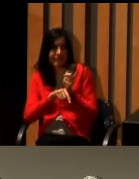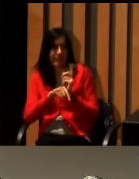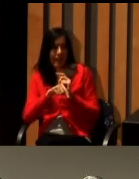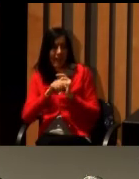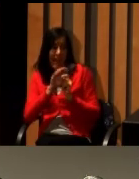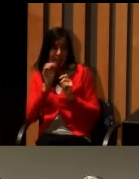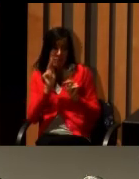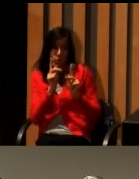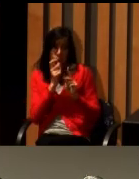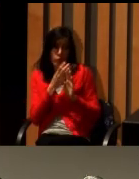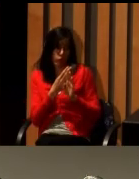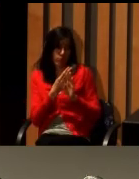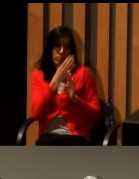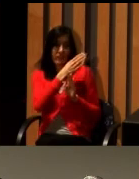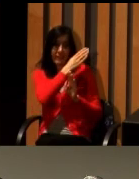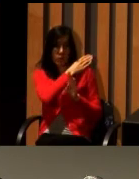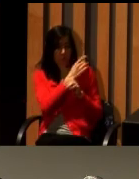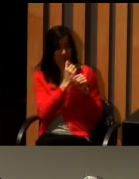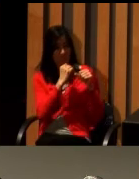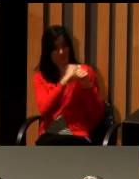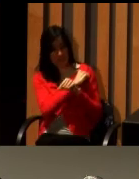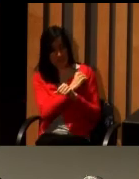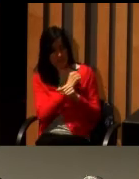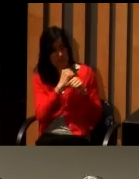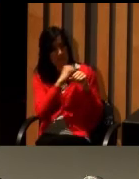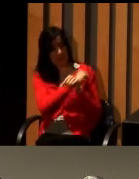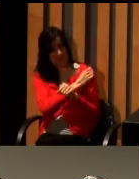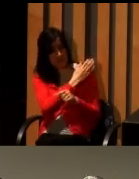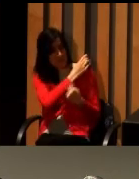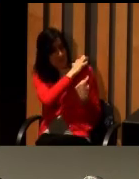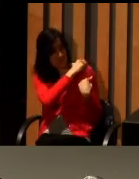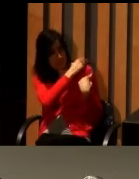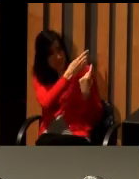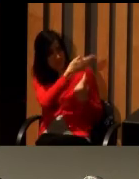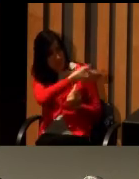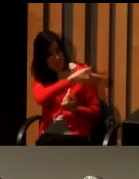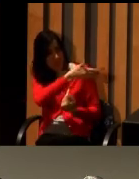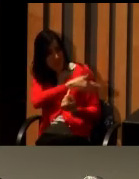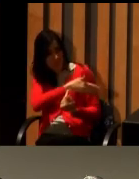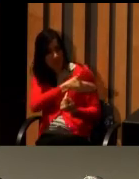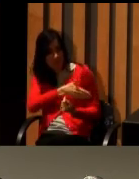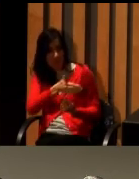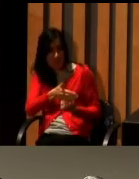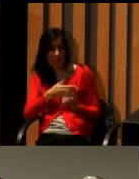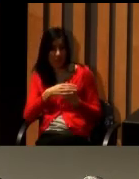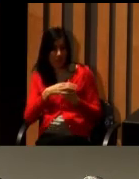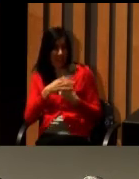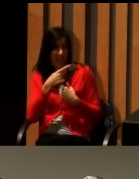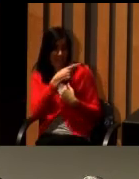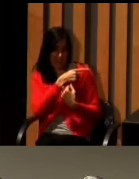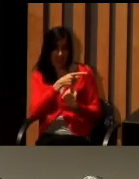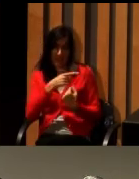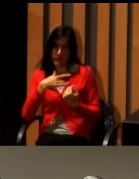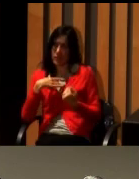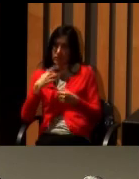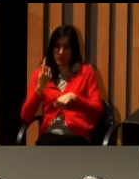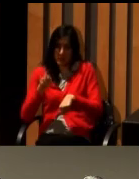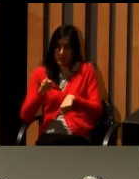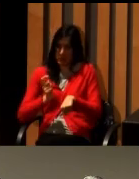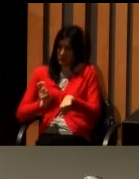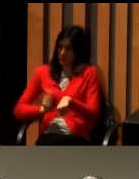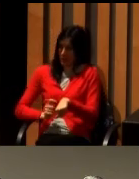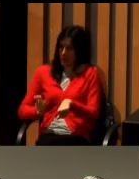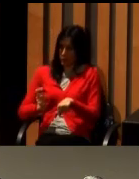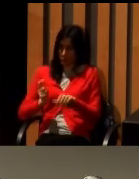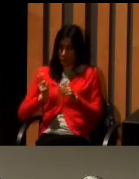here before us who believed harder and stronger than anybody that it was time that they were identified by who they wanted to be, not